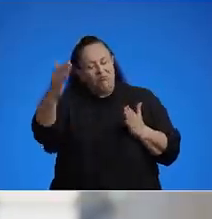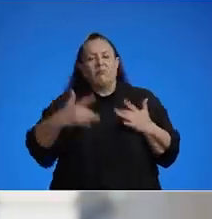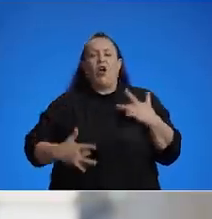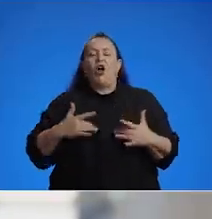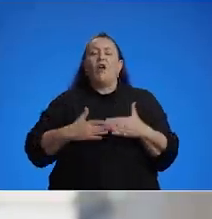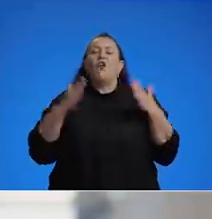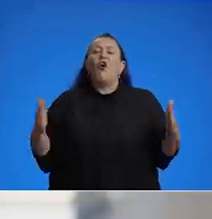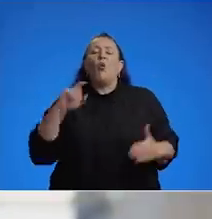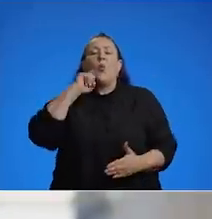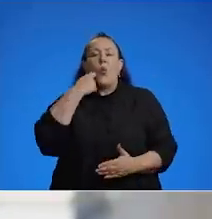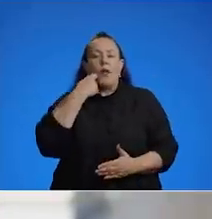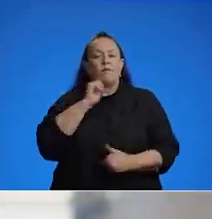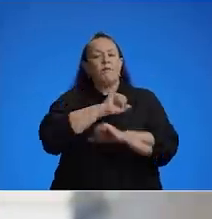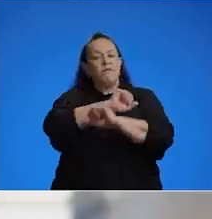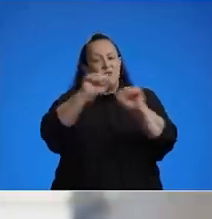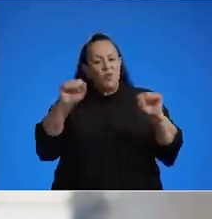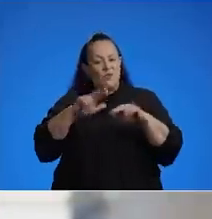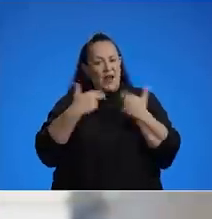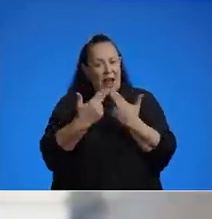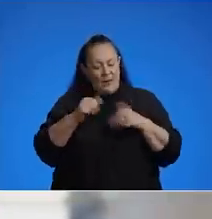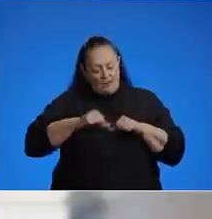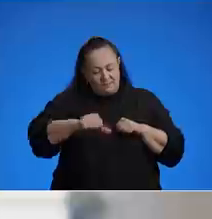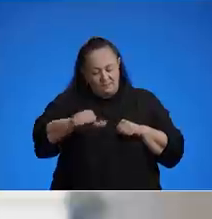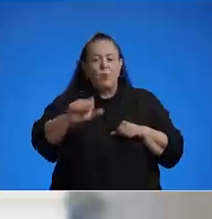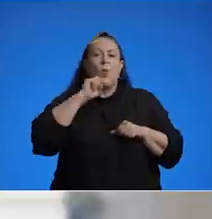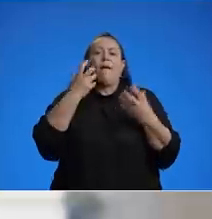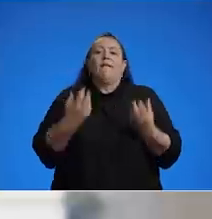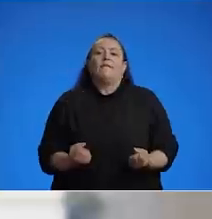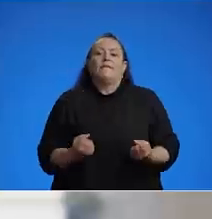life, you and your son and your grandson.